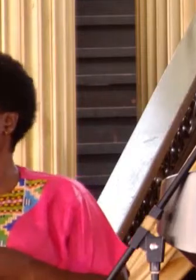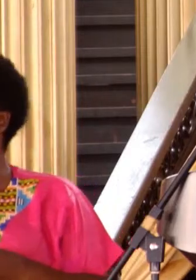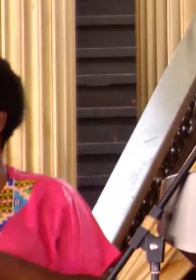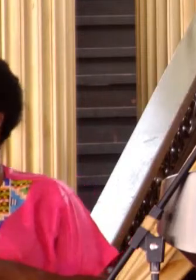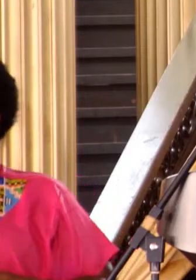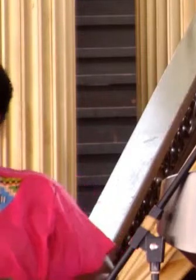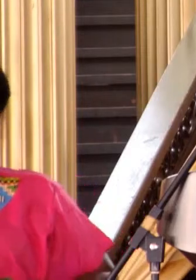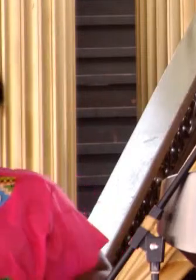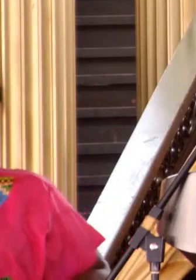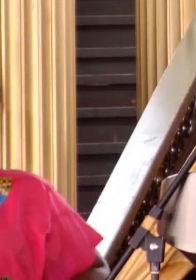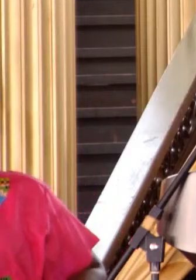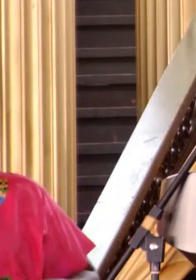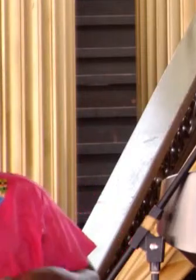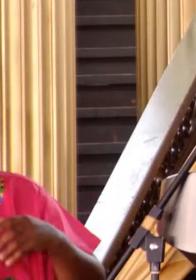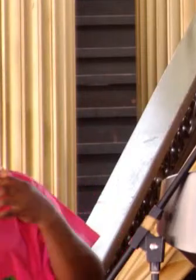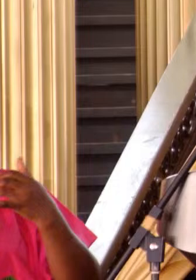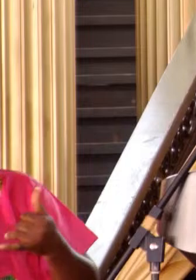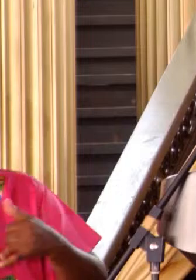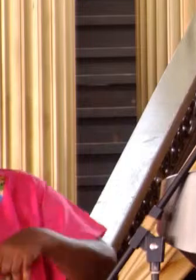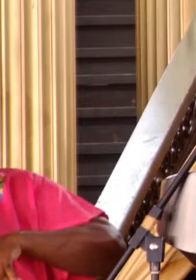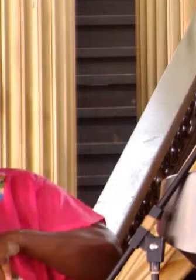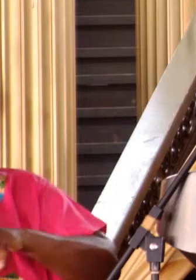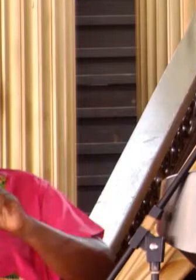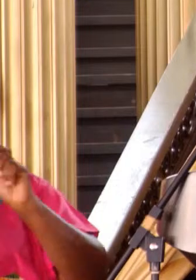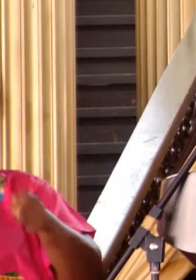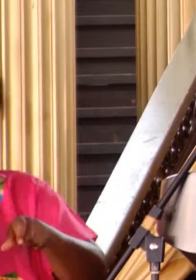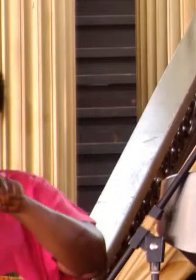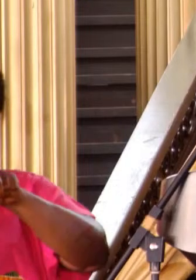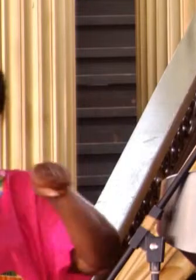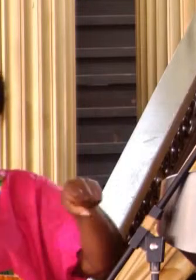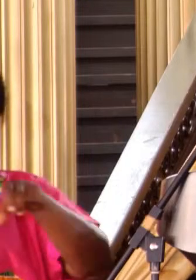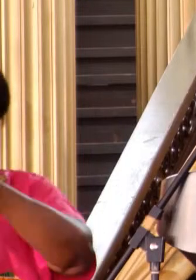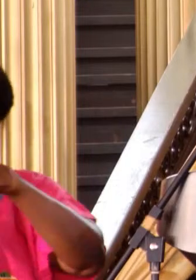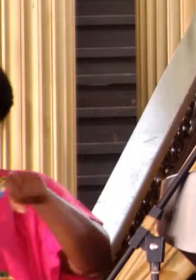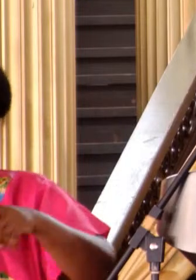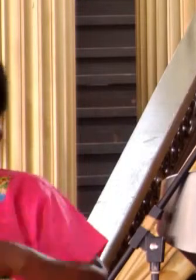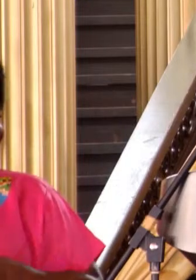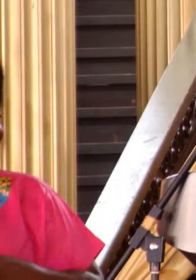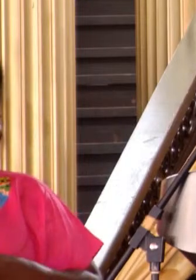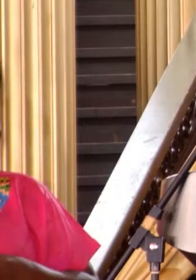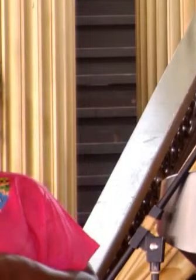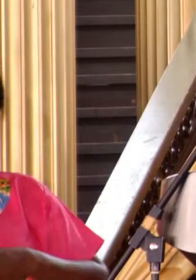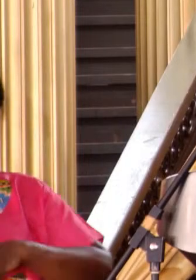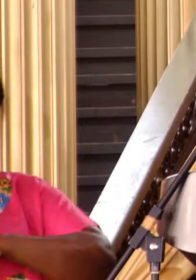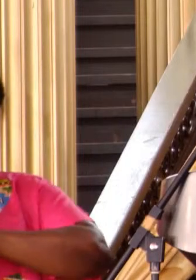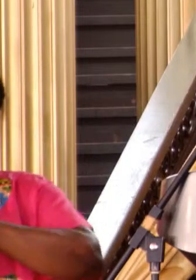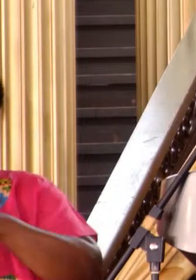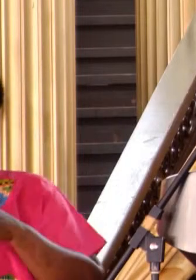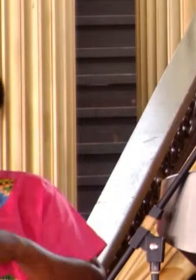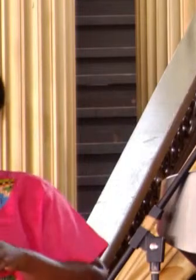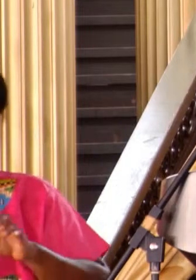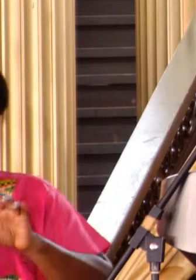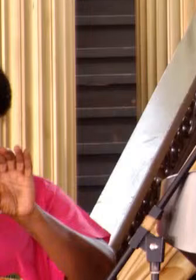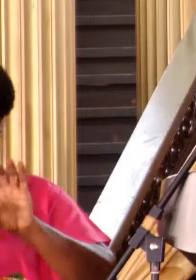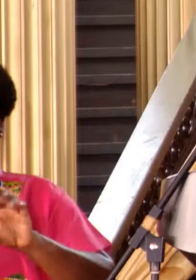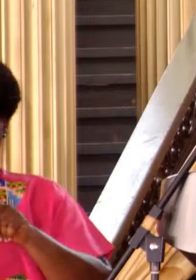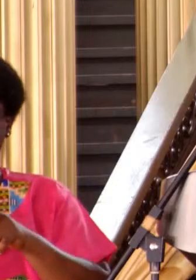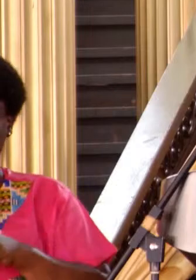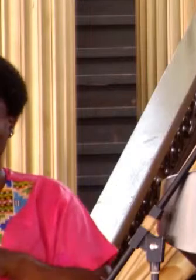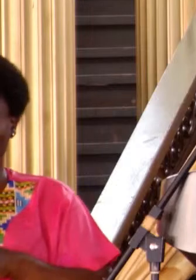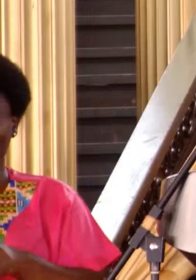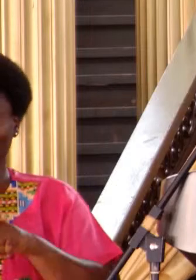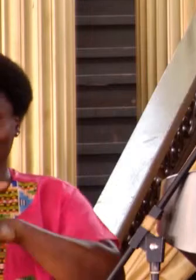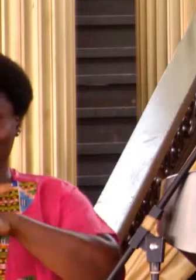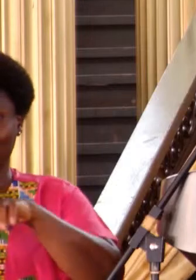It is now time for the award of degrees. And graduates, you are seated in the order in which you will be